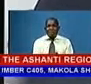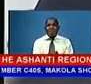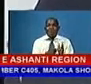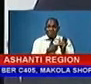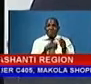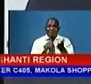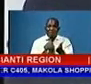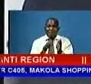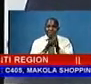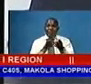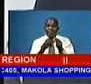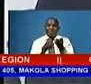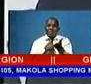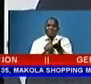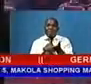Yes.